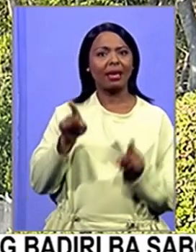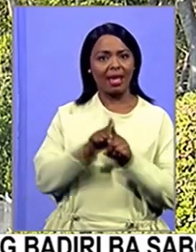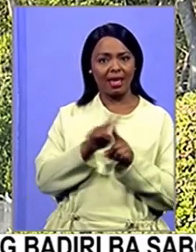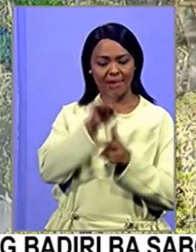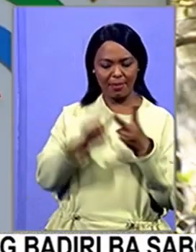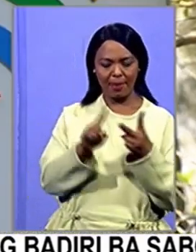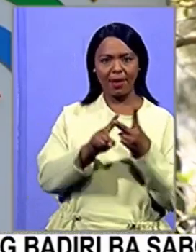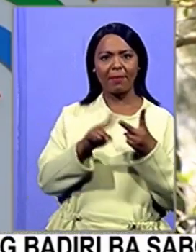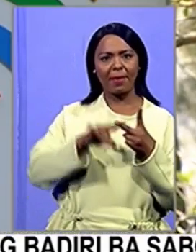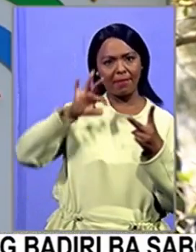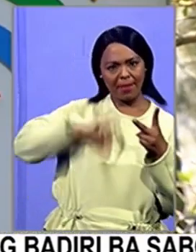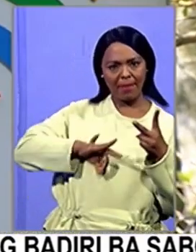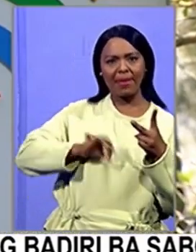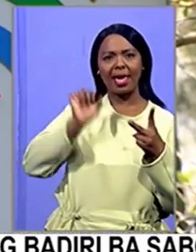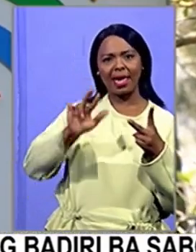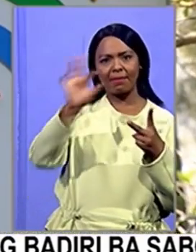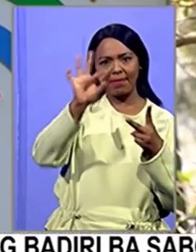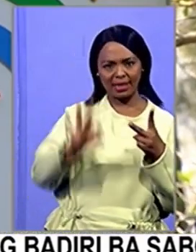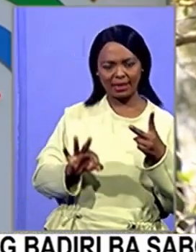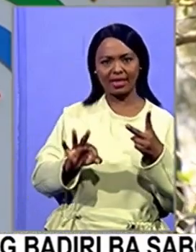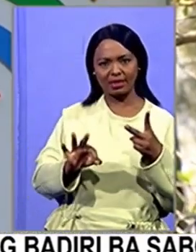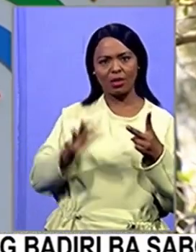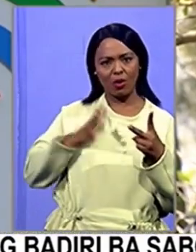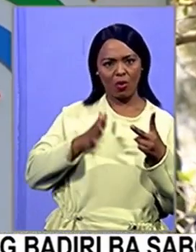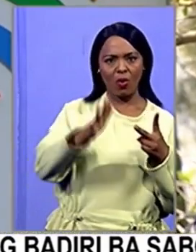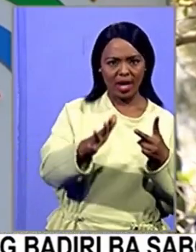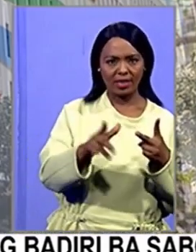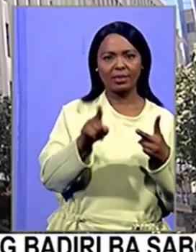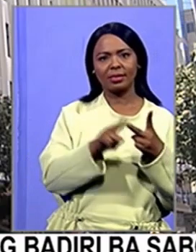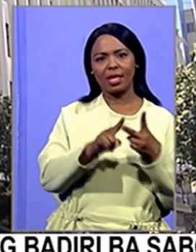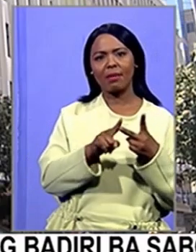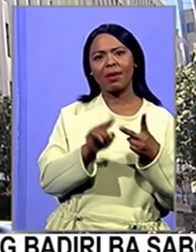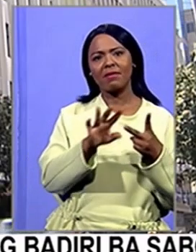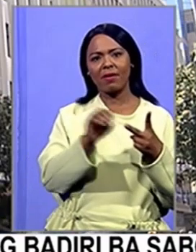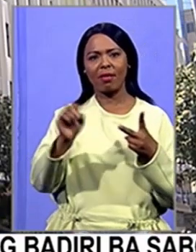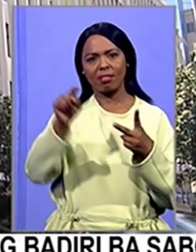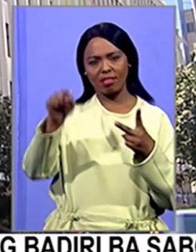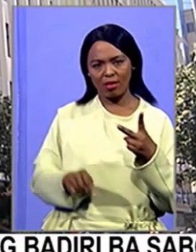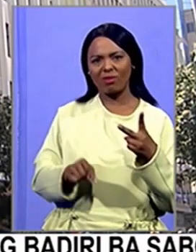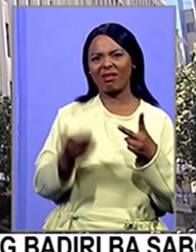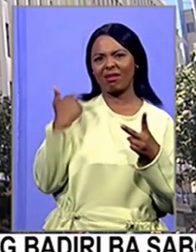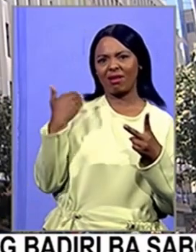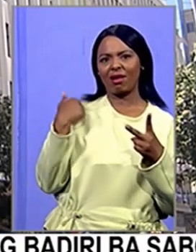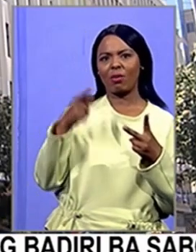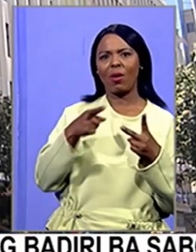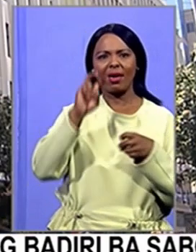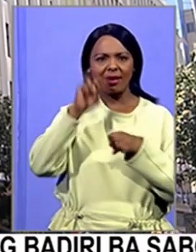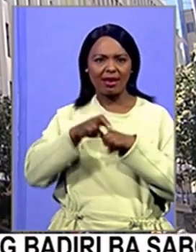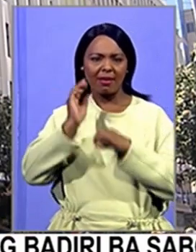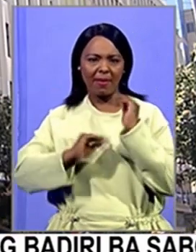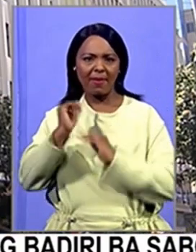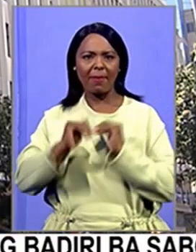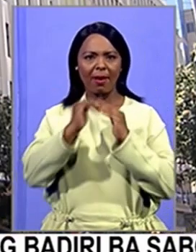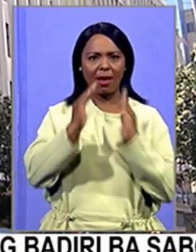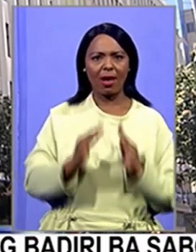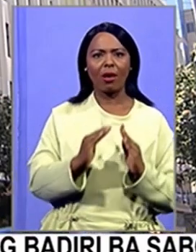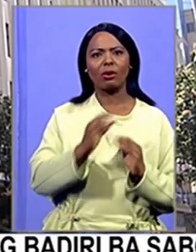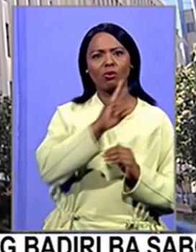le kokeletso ya diperesente di le 8 ka gangwe ga mmogo le diranta di le 500 tsa ditshiamelo tsa matlo tsa 2022